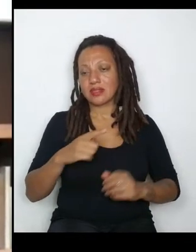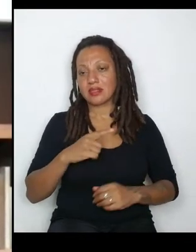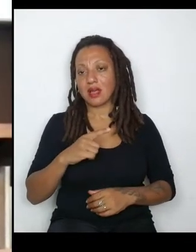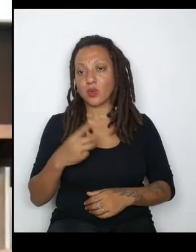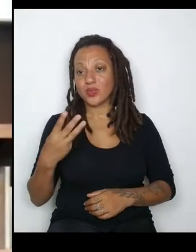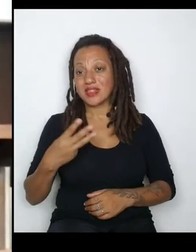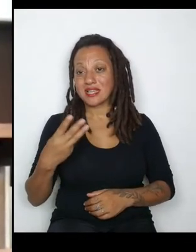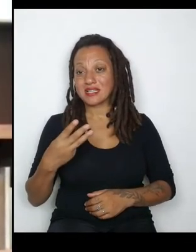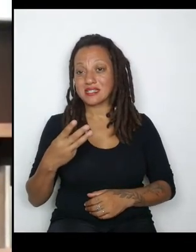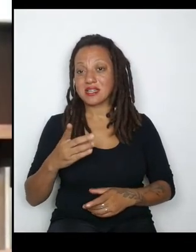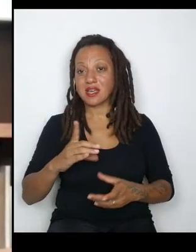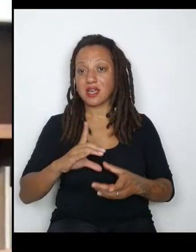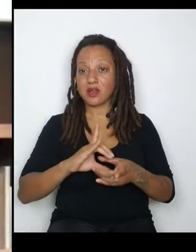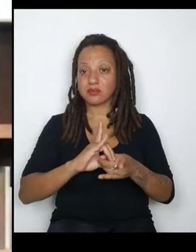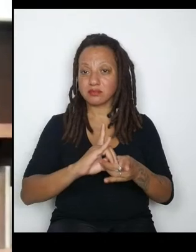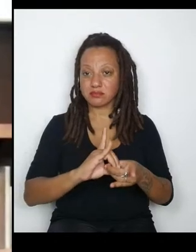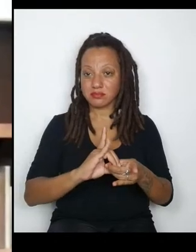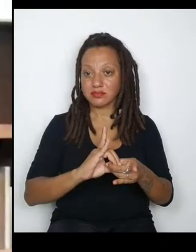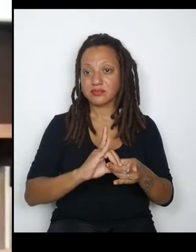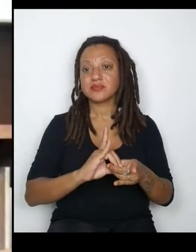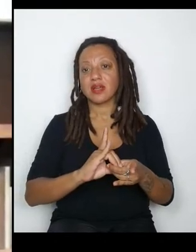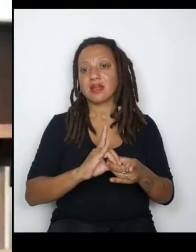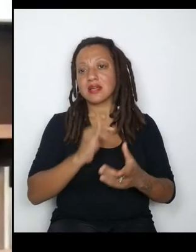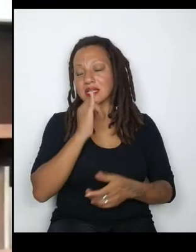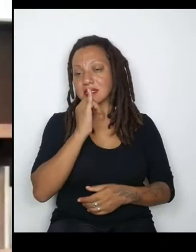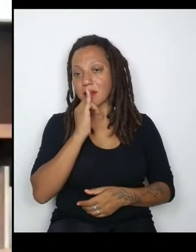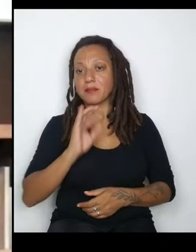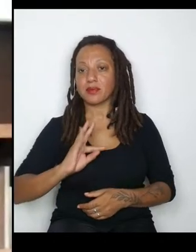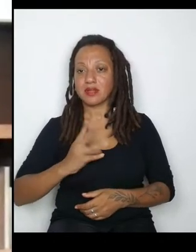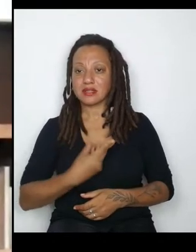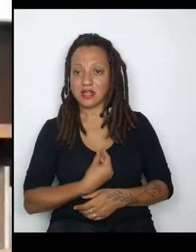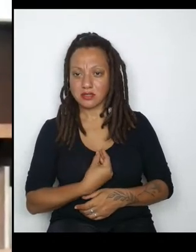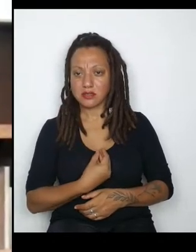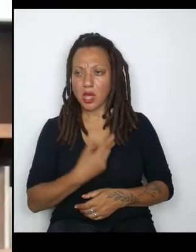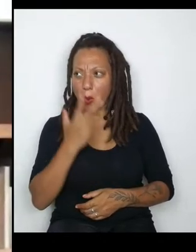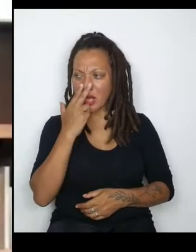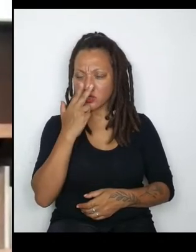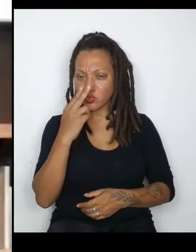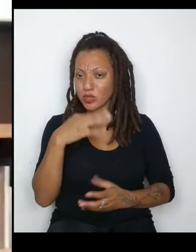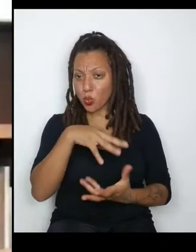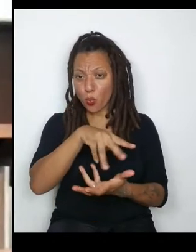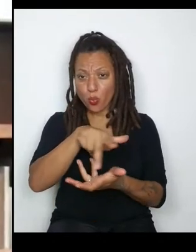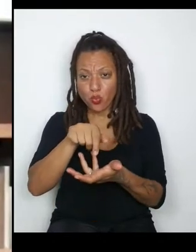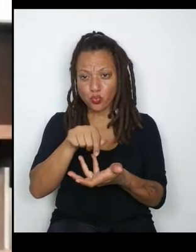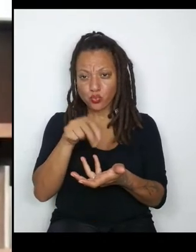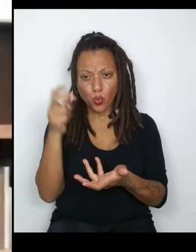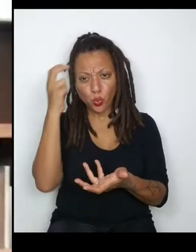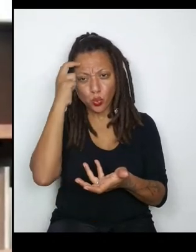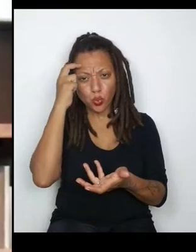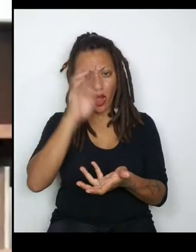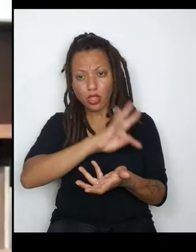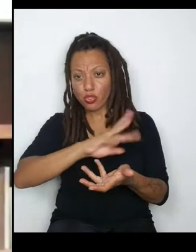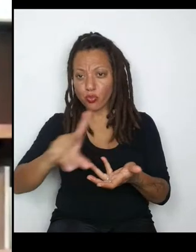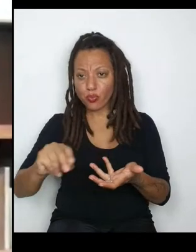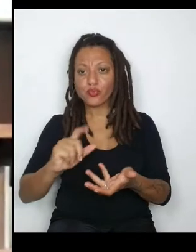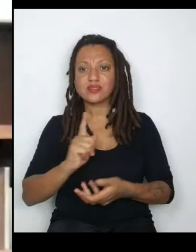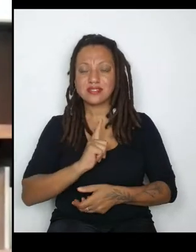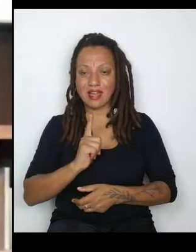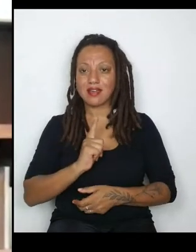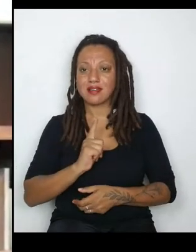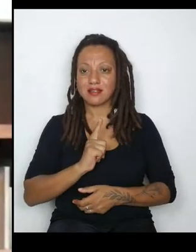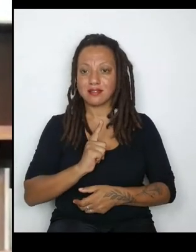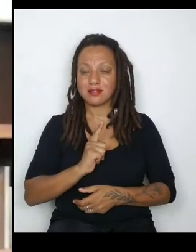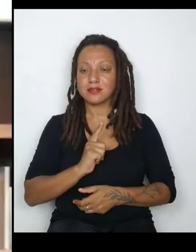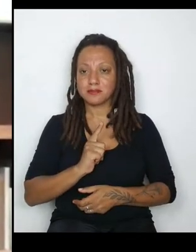in many cultures in the world if not all cultures of the world in the last generation of um ethnologists and historians of